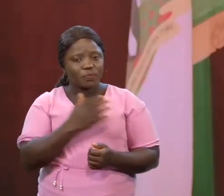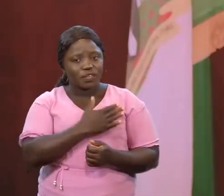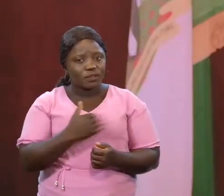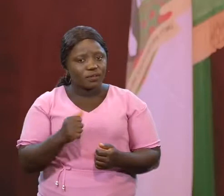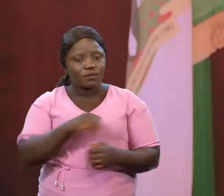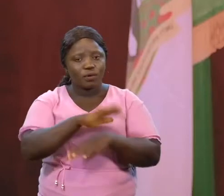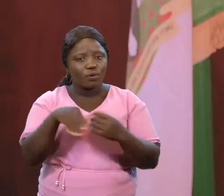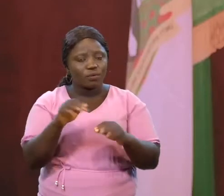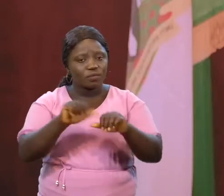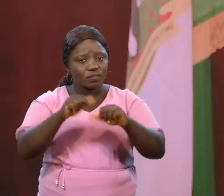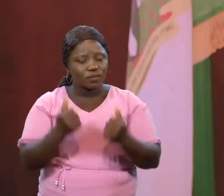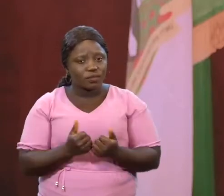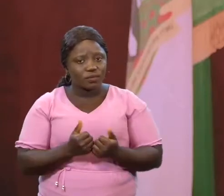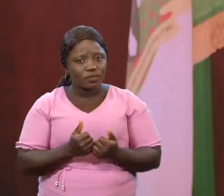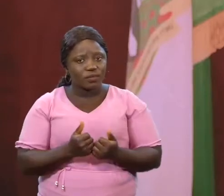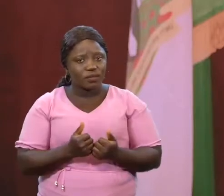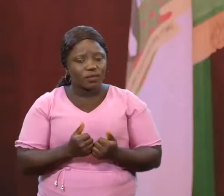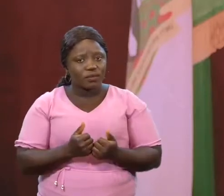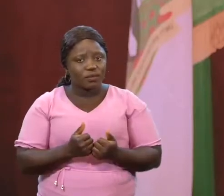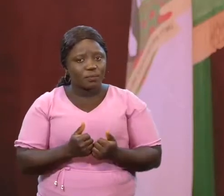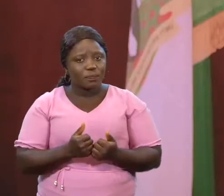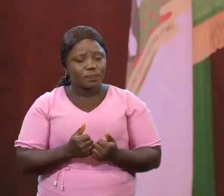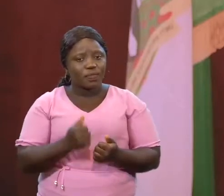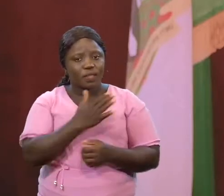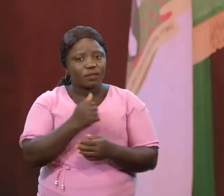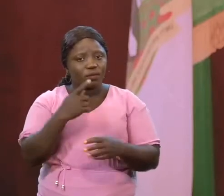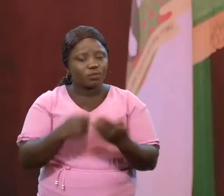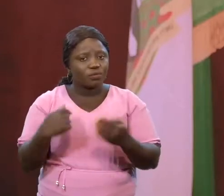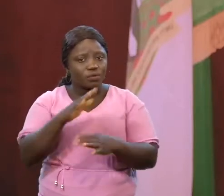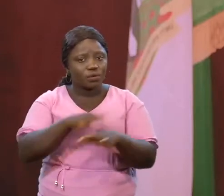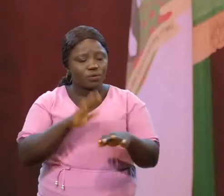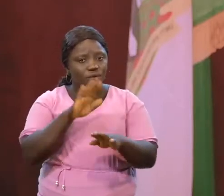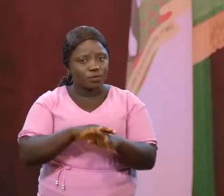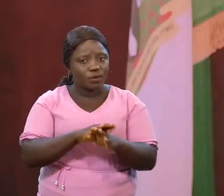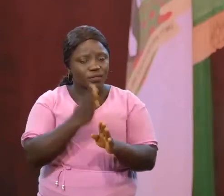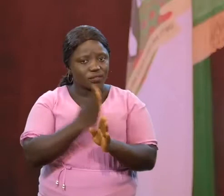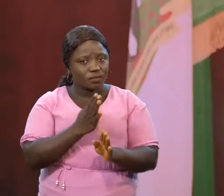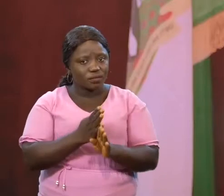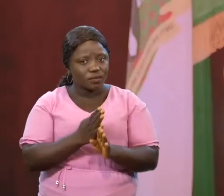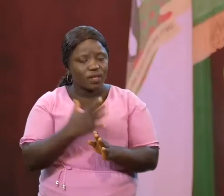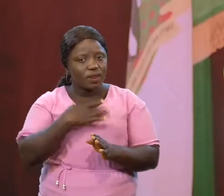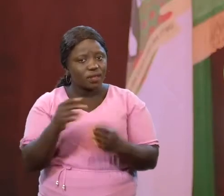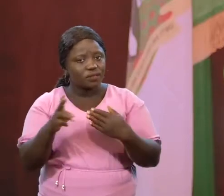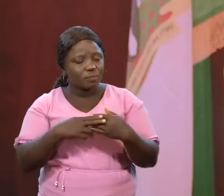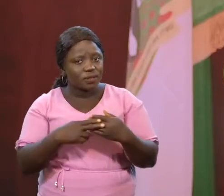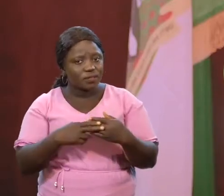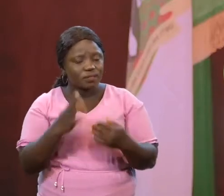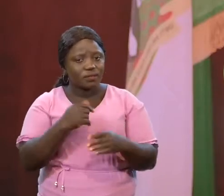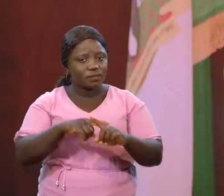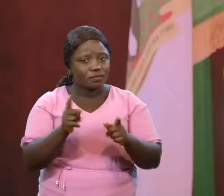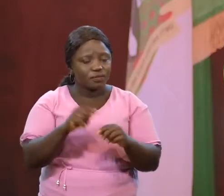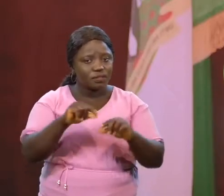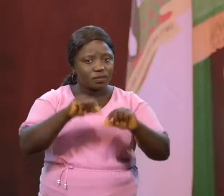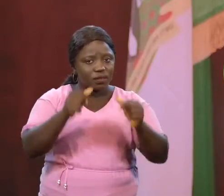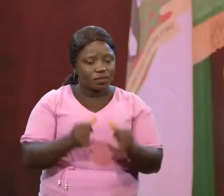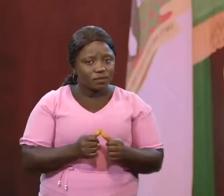Index by sectors are broadcast and deployed to ranking sector operators like banks,